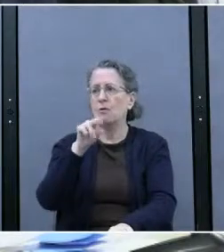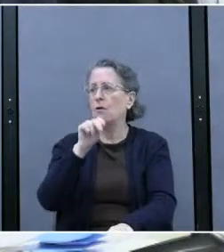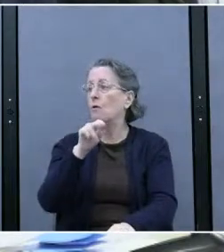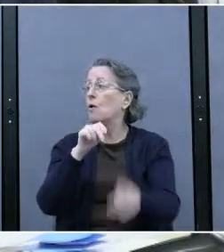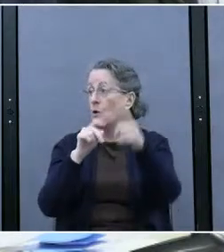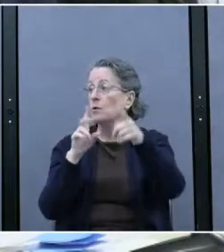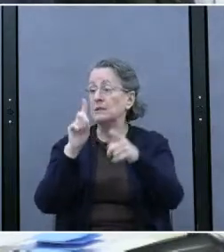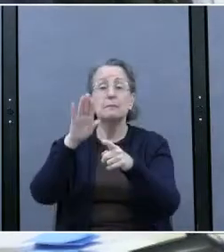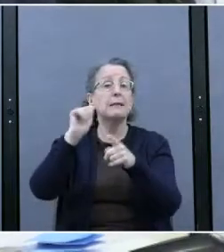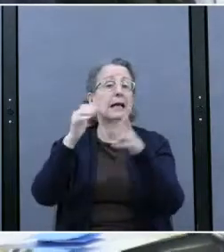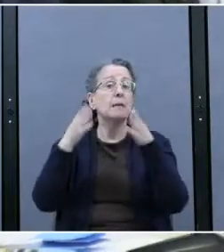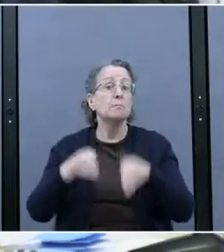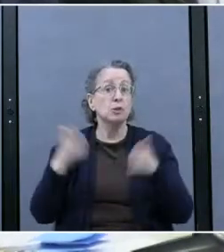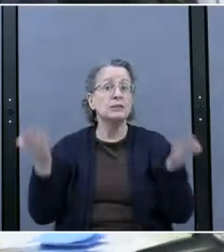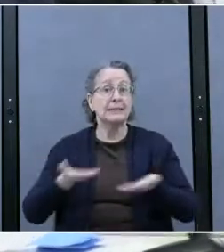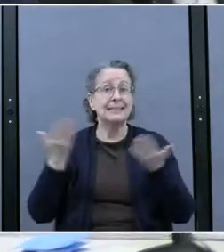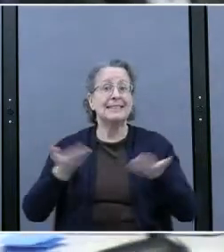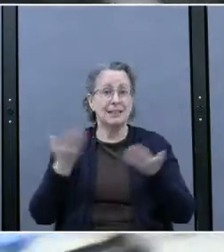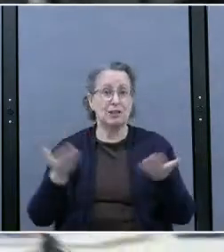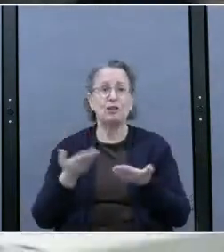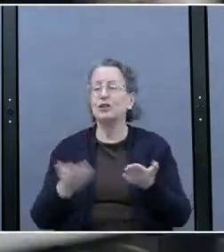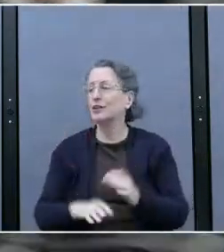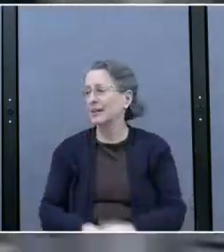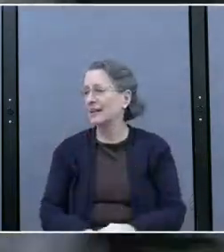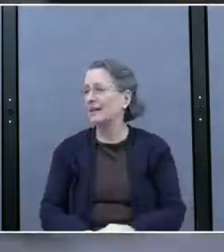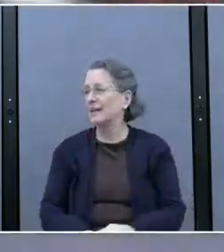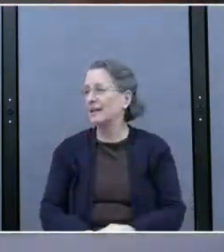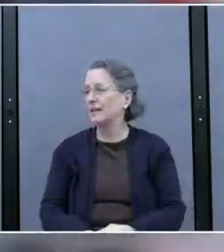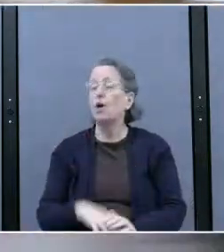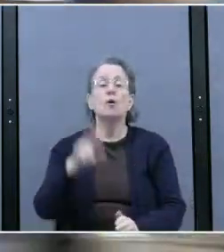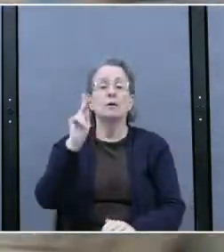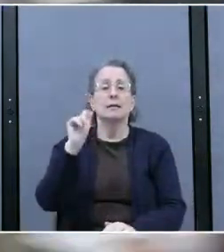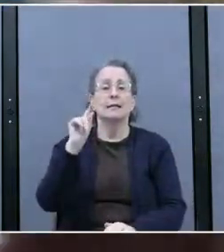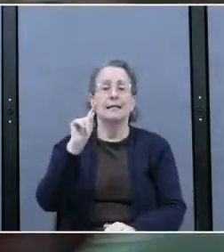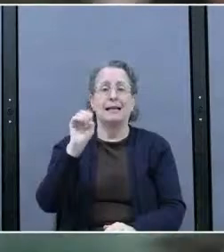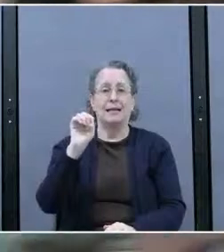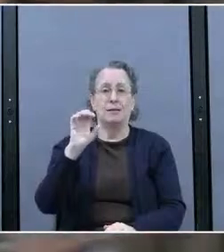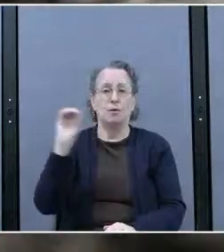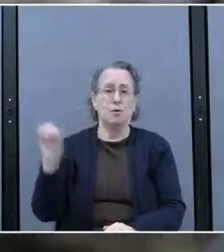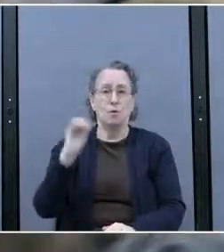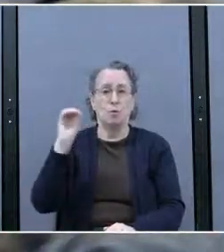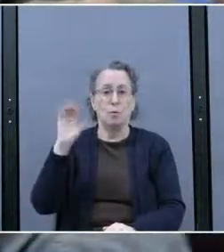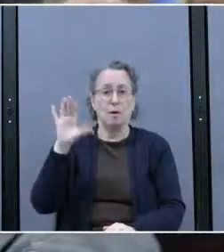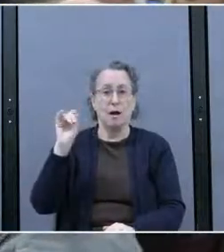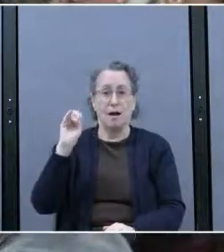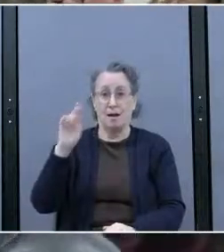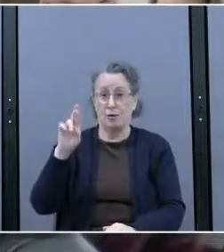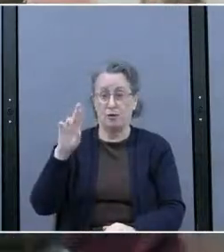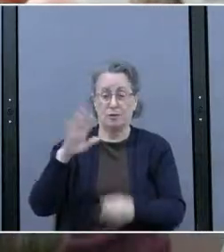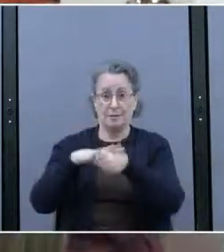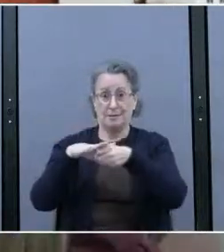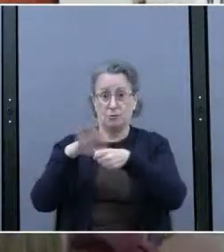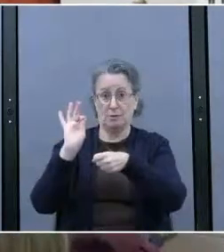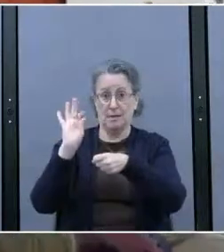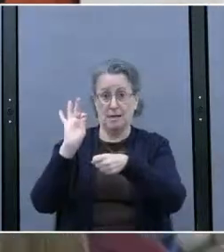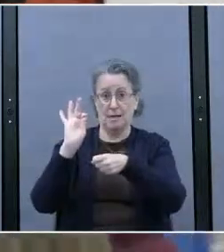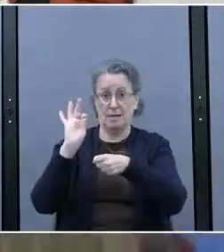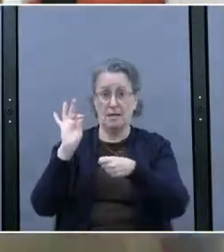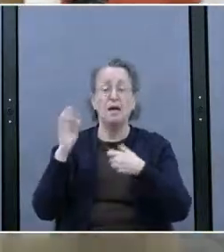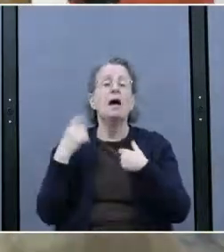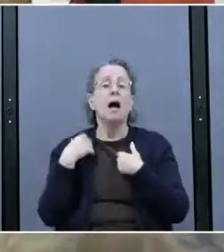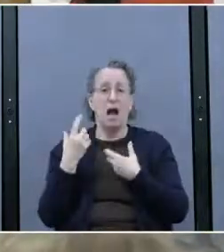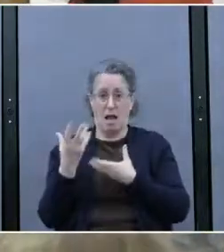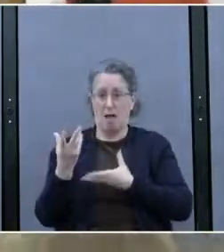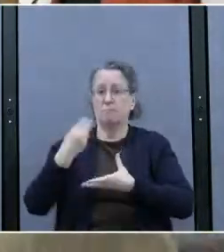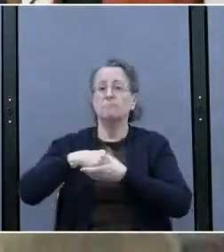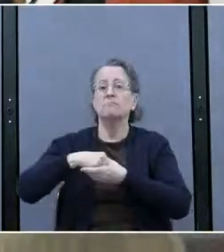ahead and answer it? I'll try to answer. Kate O'Connor, District 9. I am on the Brattleboro Area Chamber